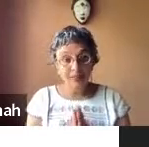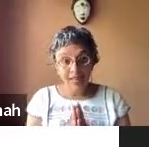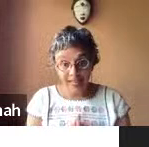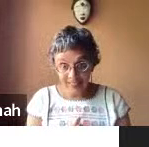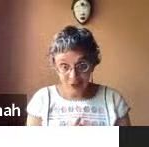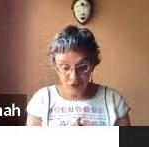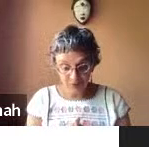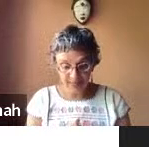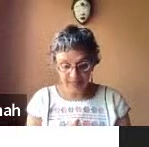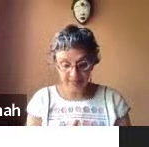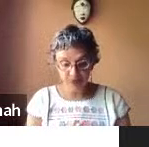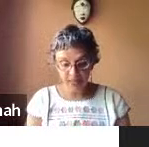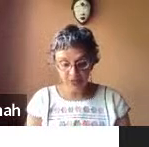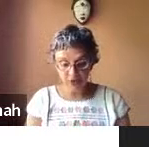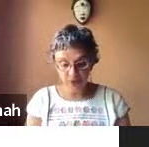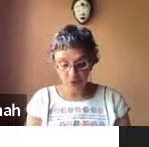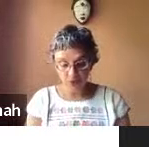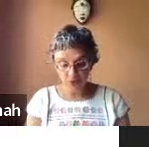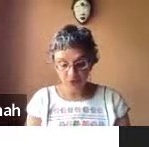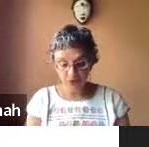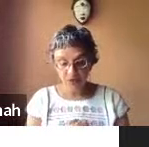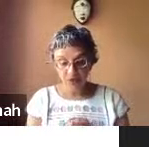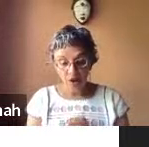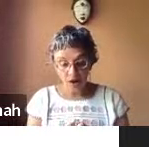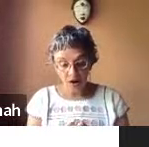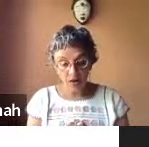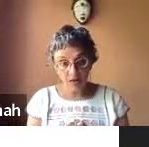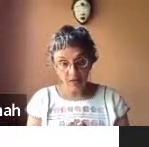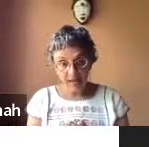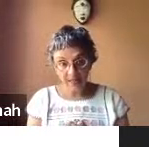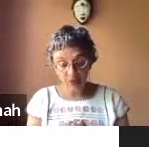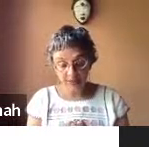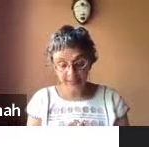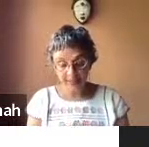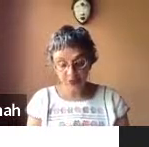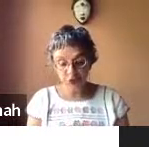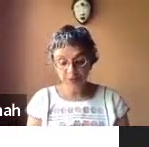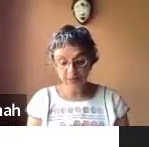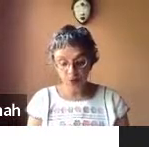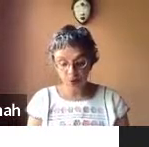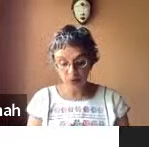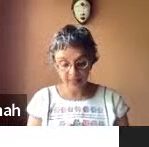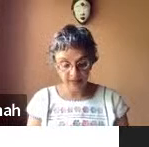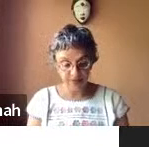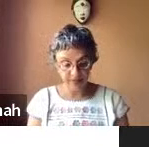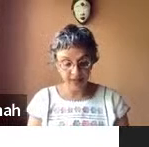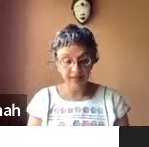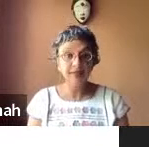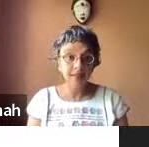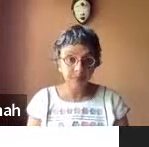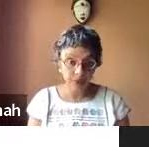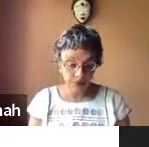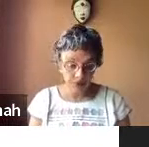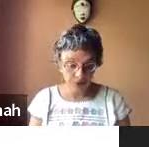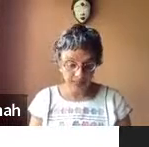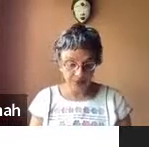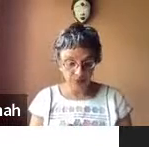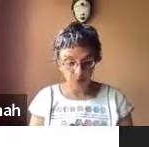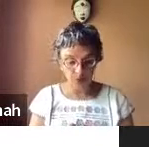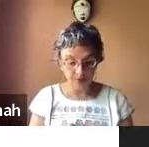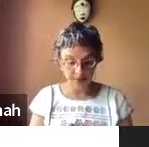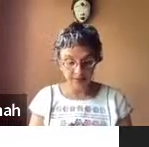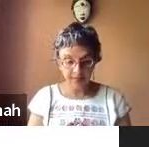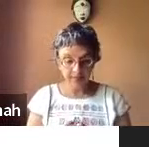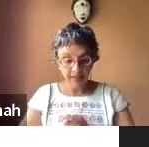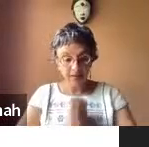The old age dependency ratios are and will continue to be low in Africa compared to the rest